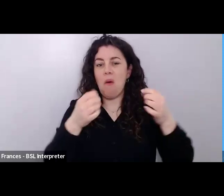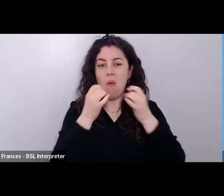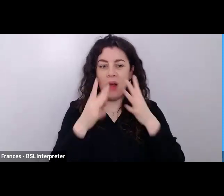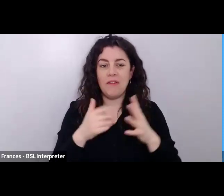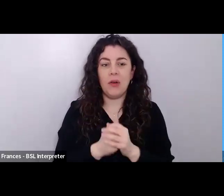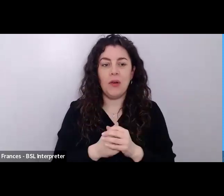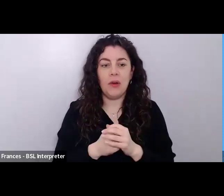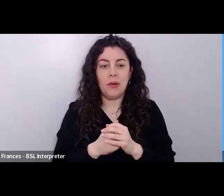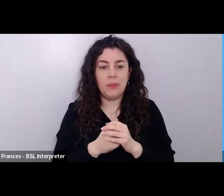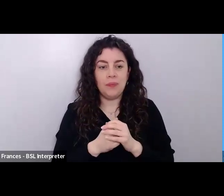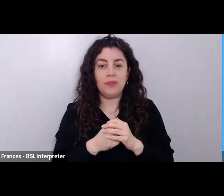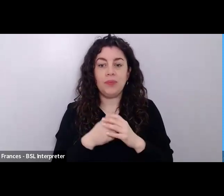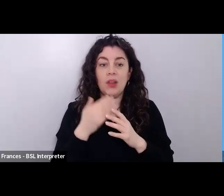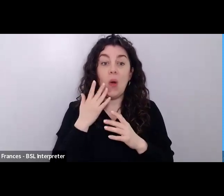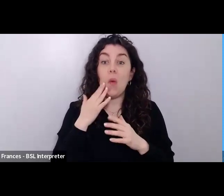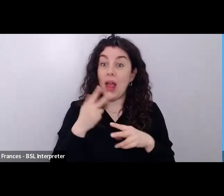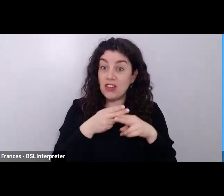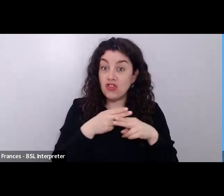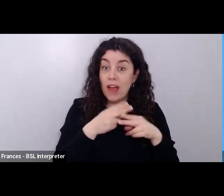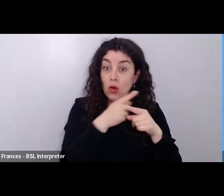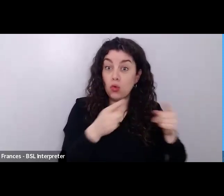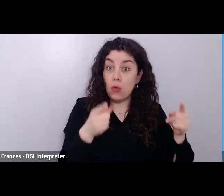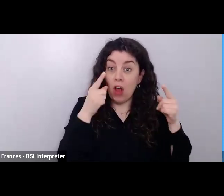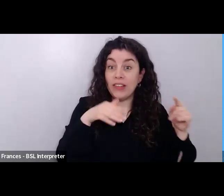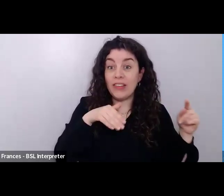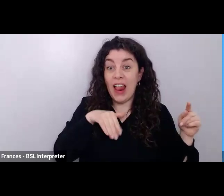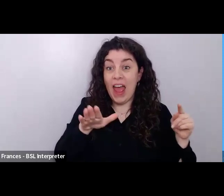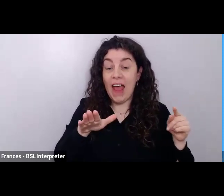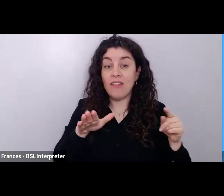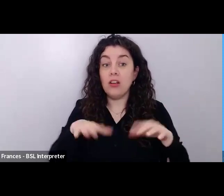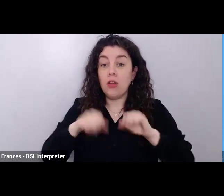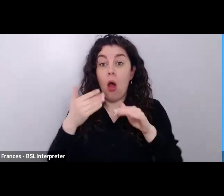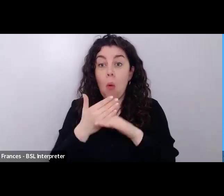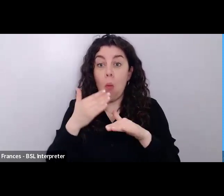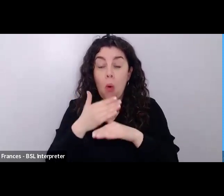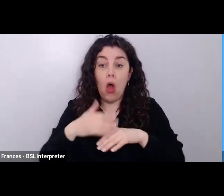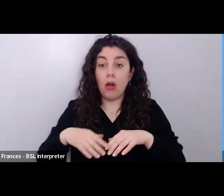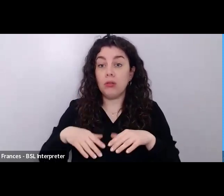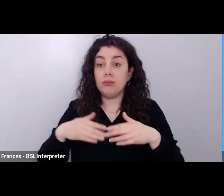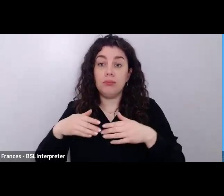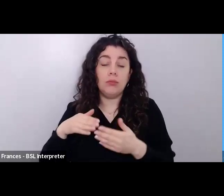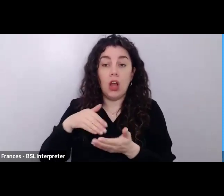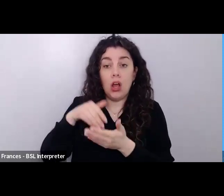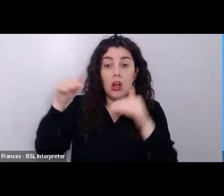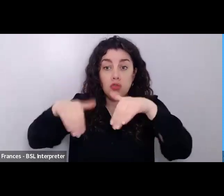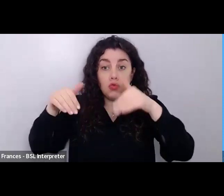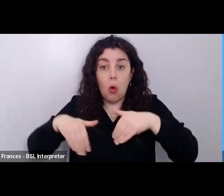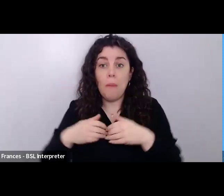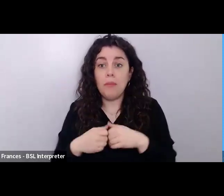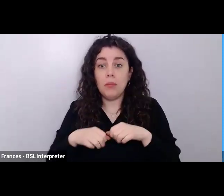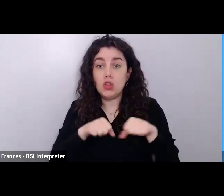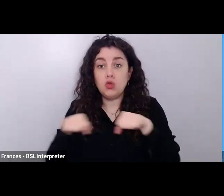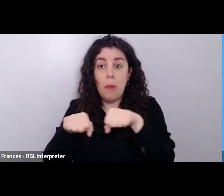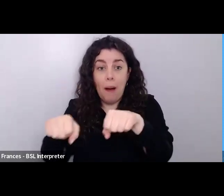left Sheffield University, I started working at a supermarket. When I received my autism diagnosis just over a year later,